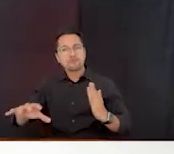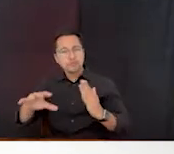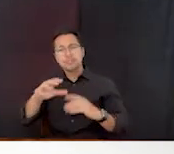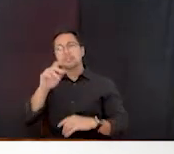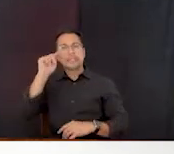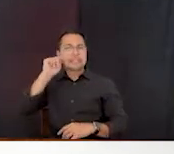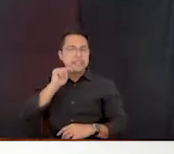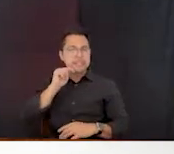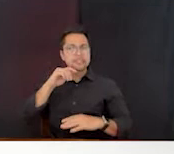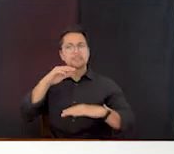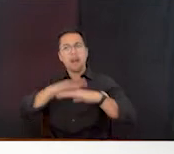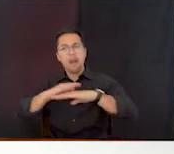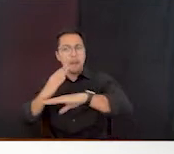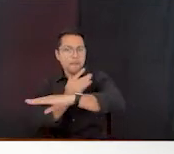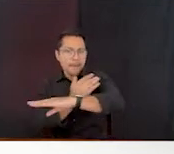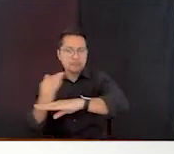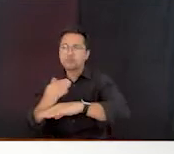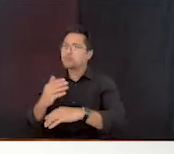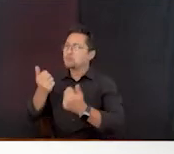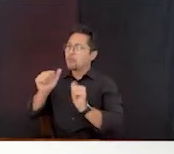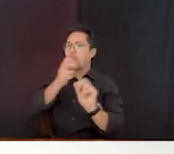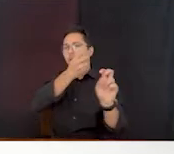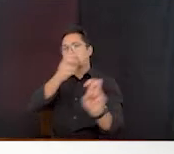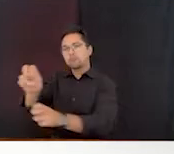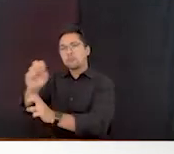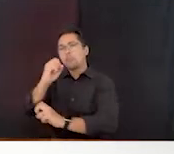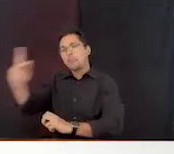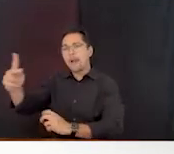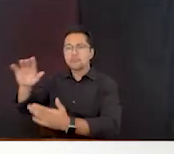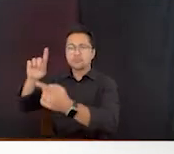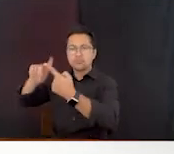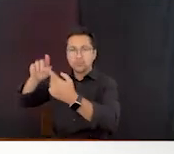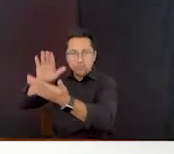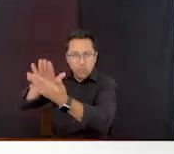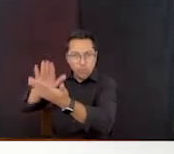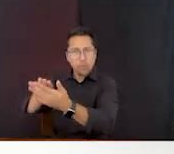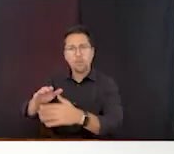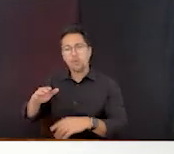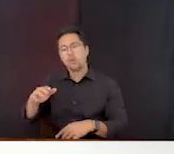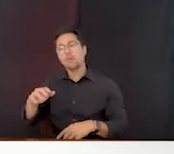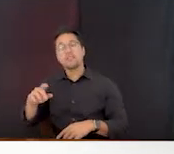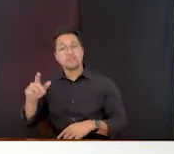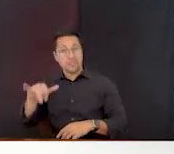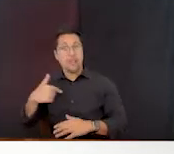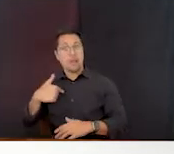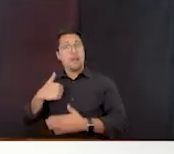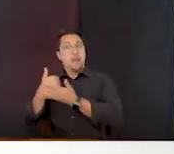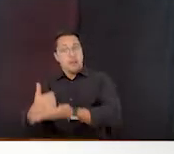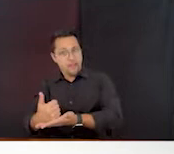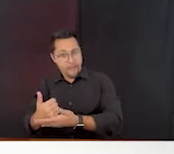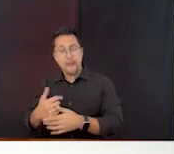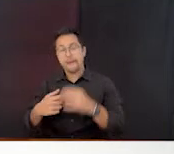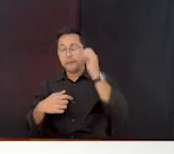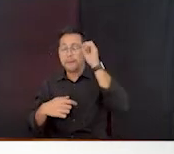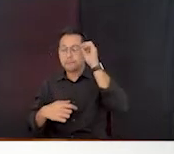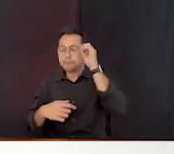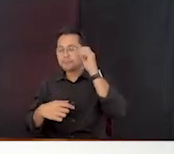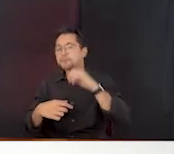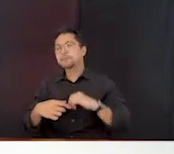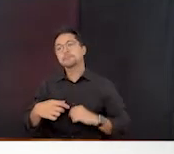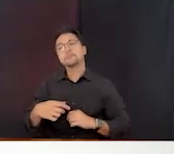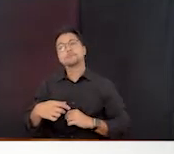a peer mentor. We did a lot of online things for the Card clients in North Florida, and one of them was to help